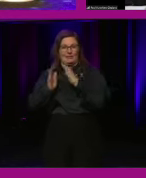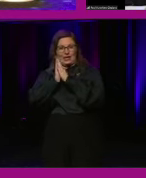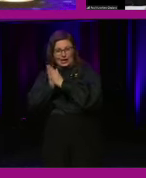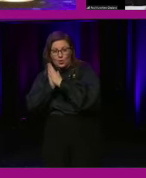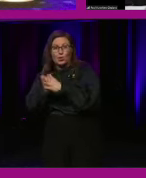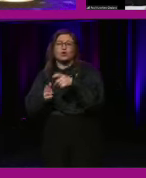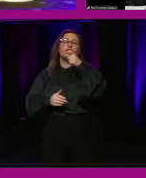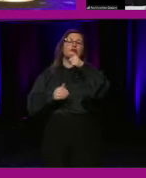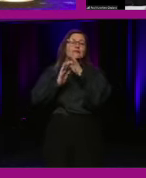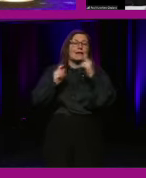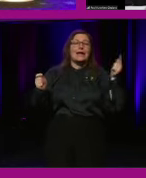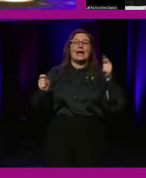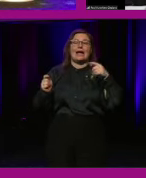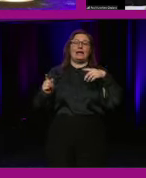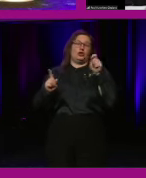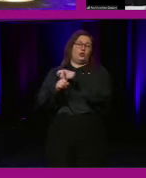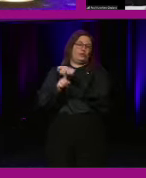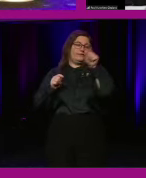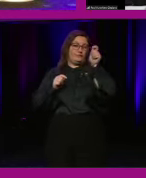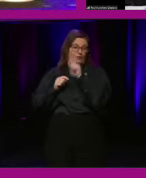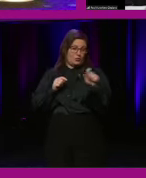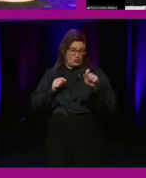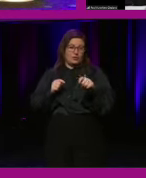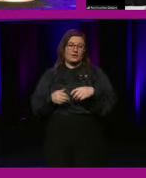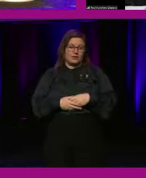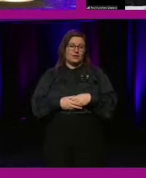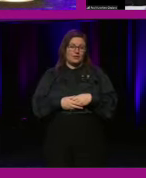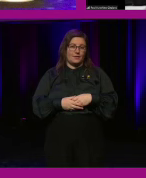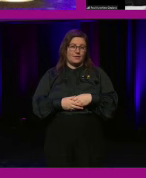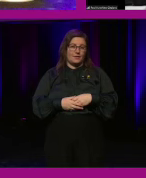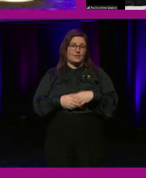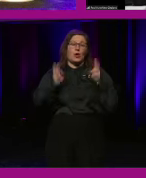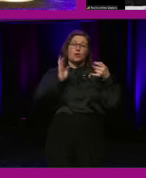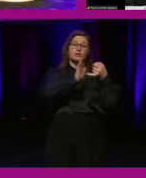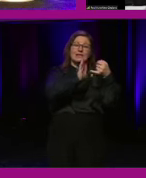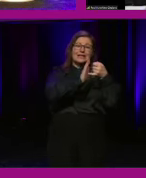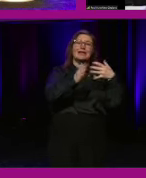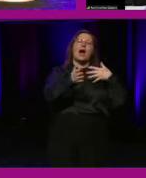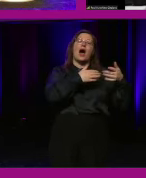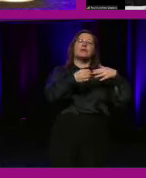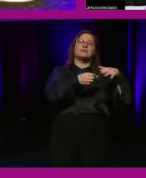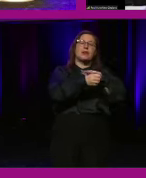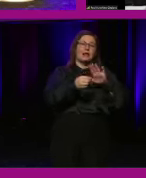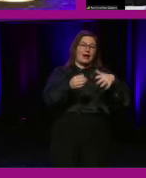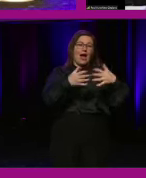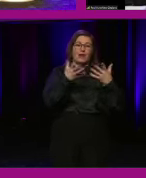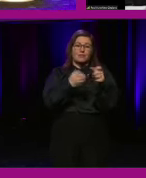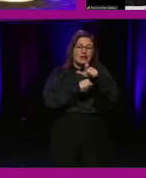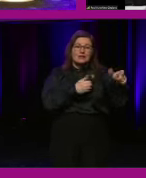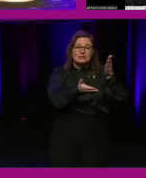rights with civil and political rights, they include workers' rights, they include